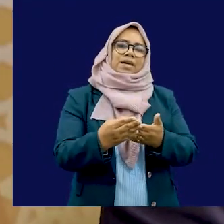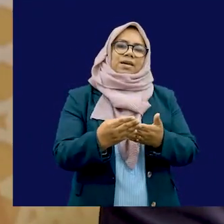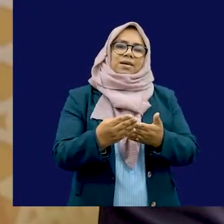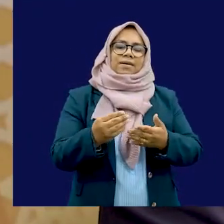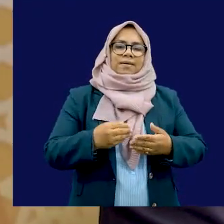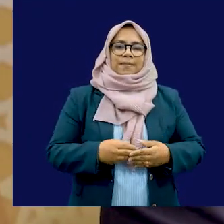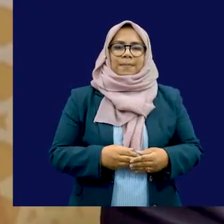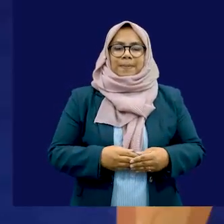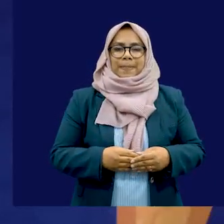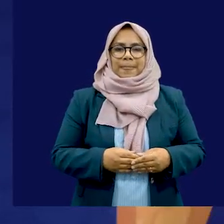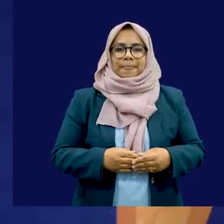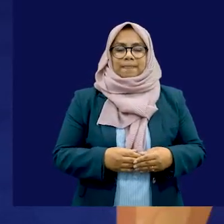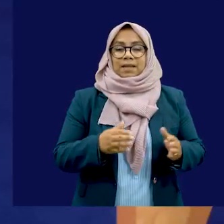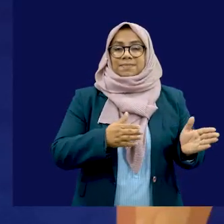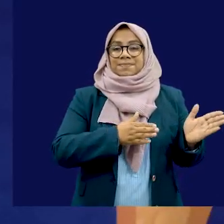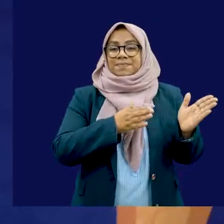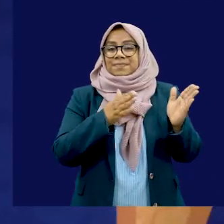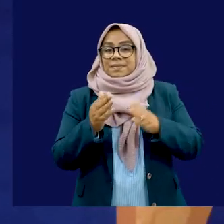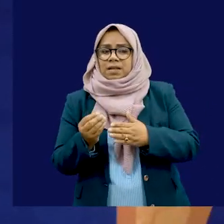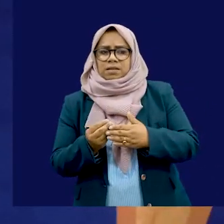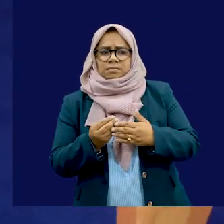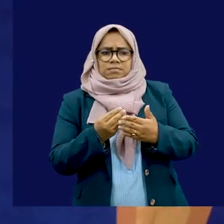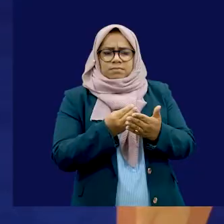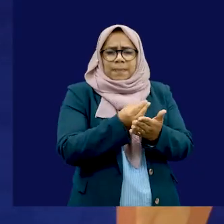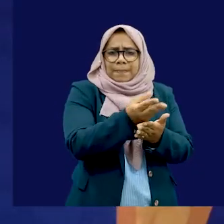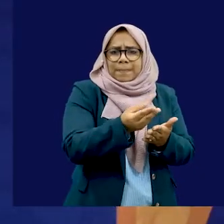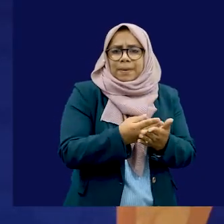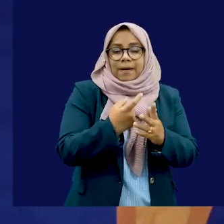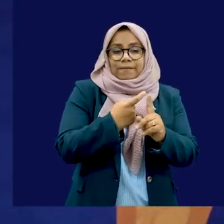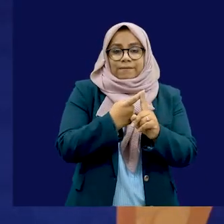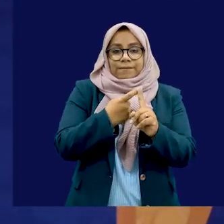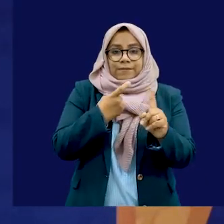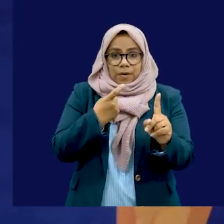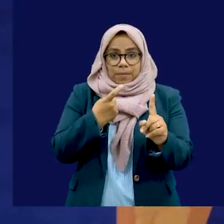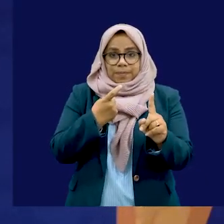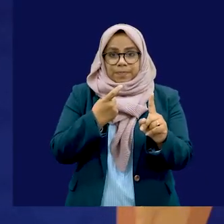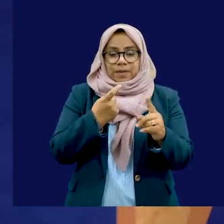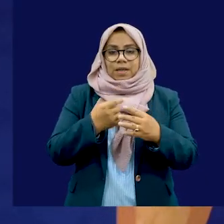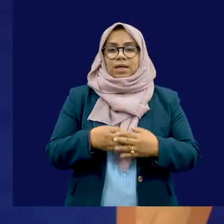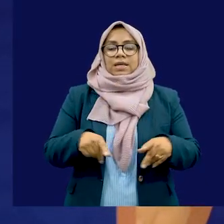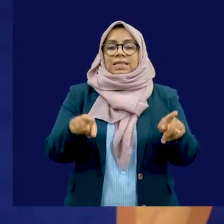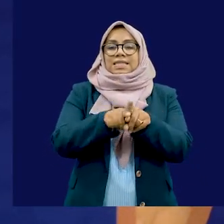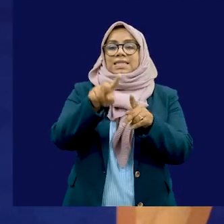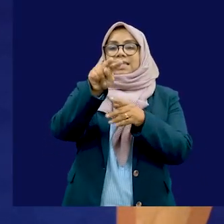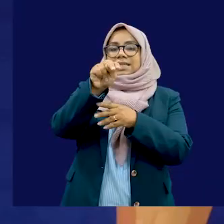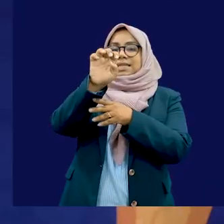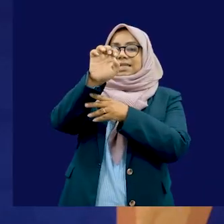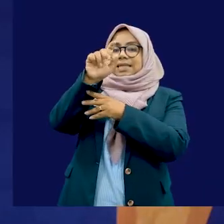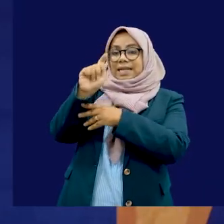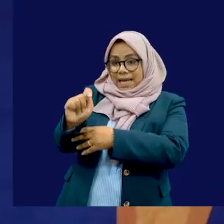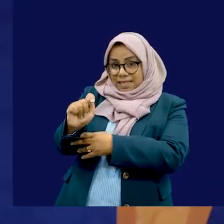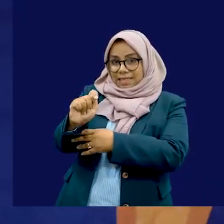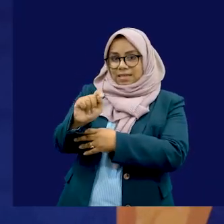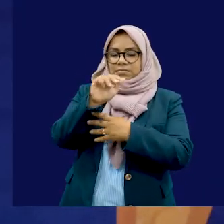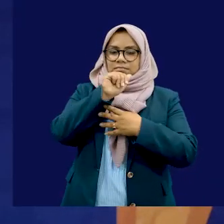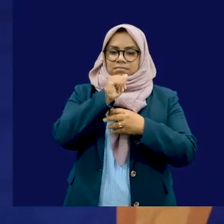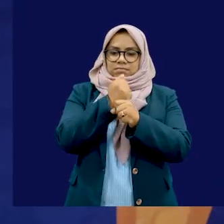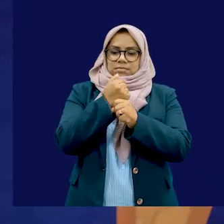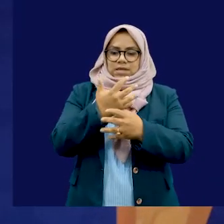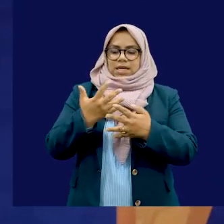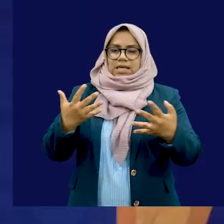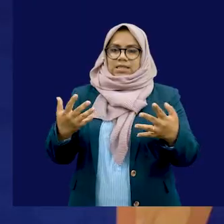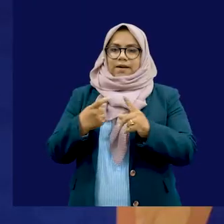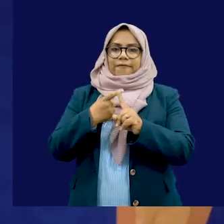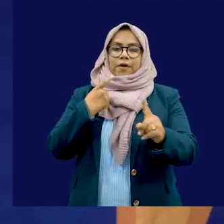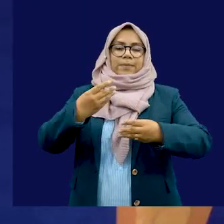zakat. The amount to pay zakat from is the net assets of the business, which